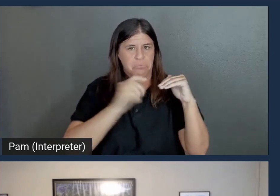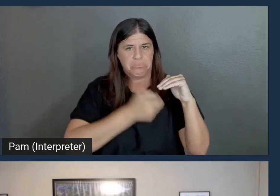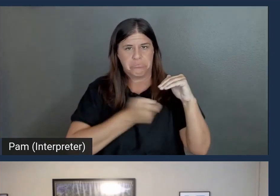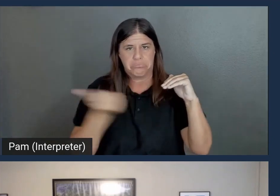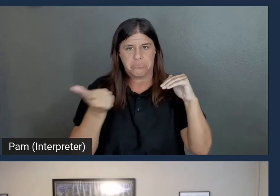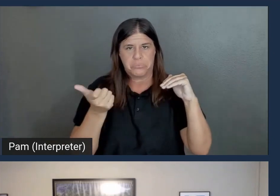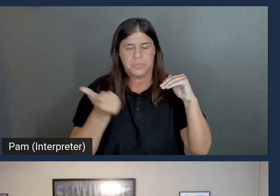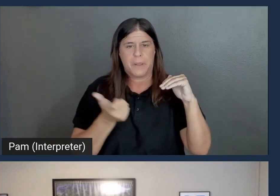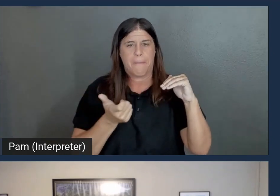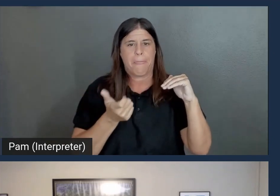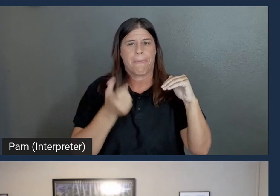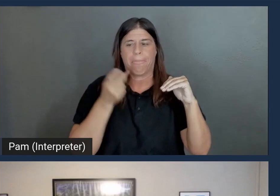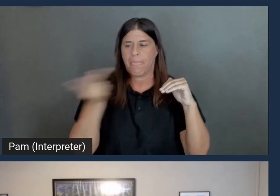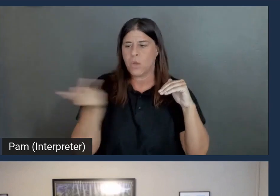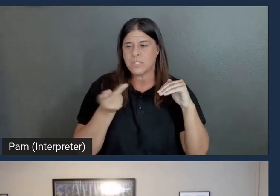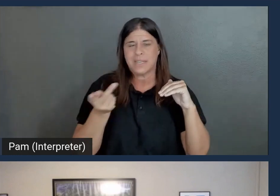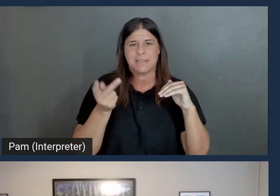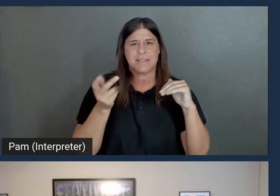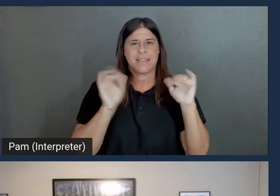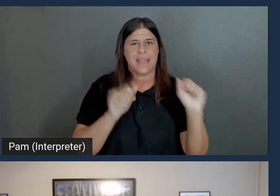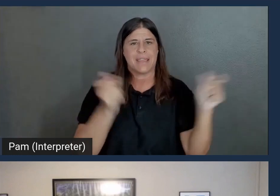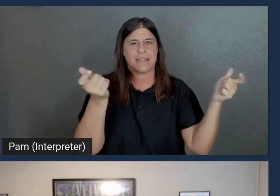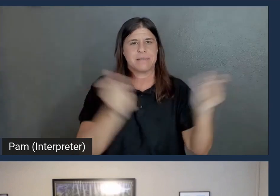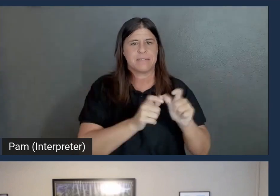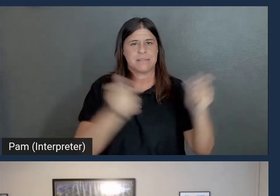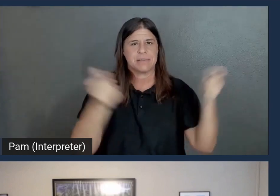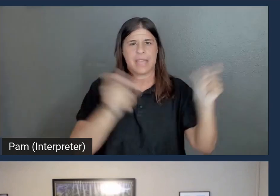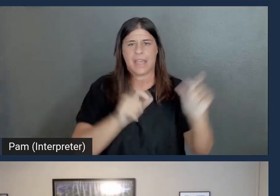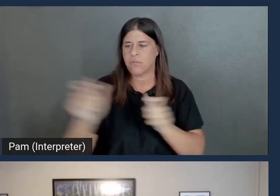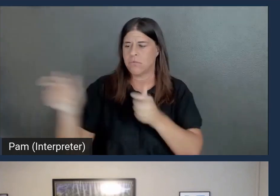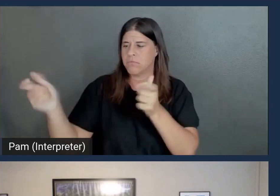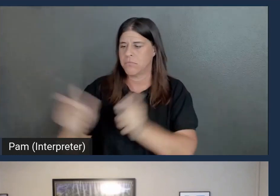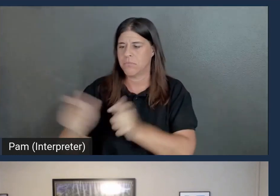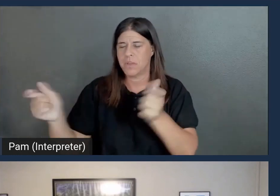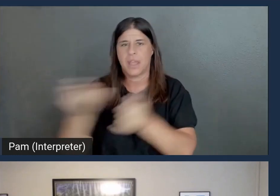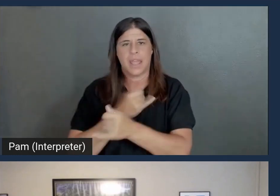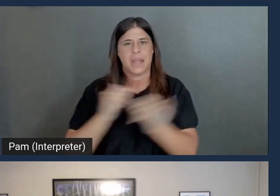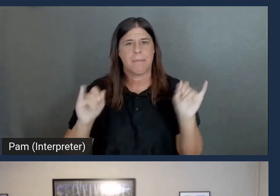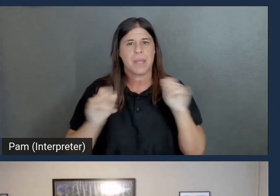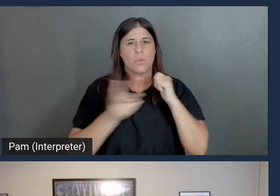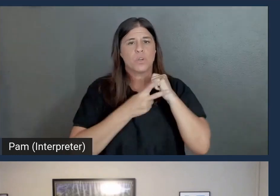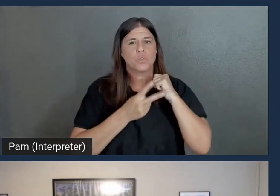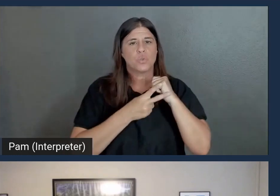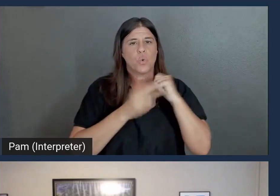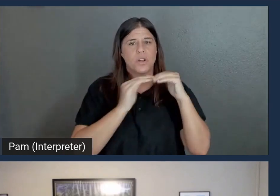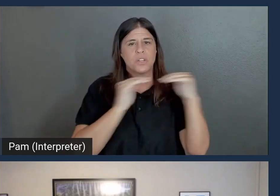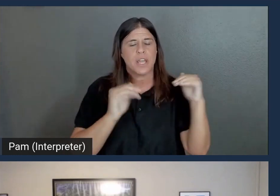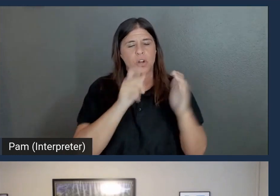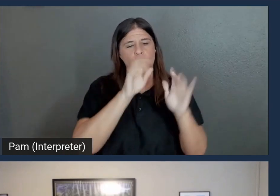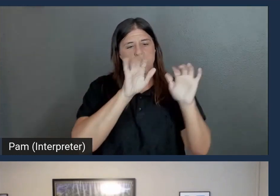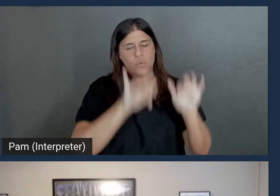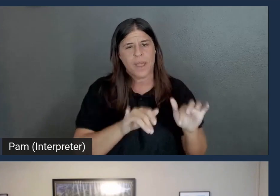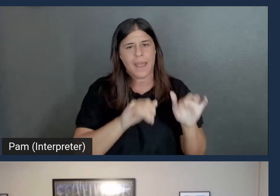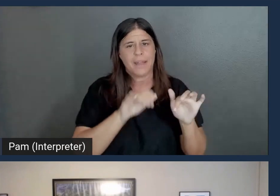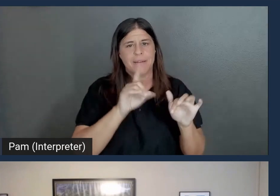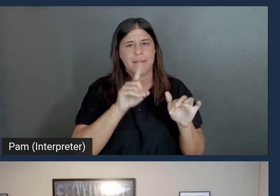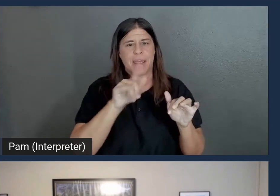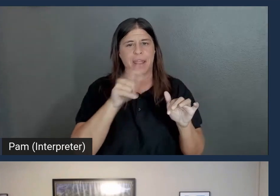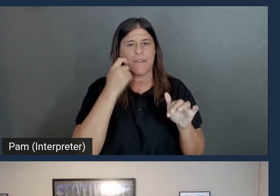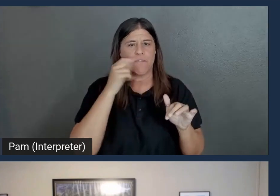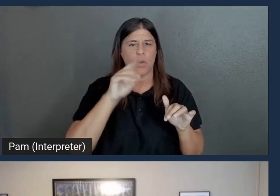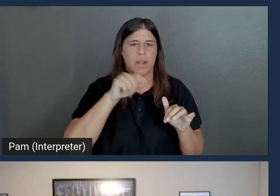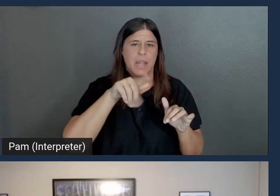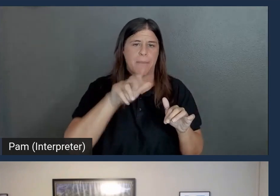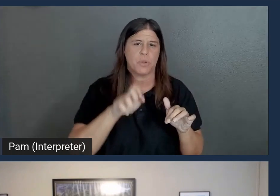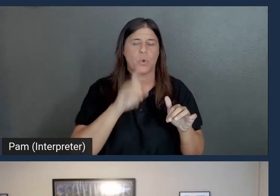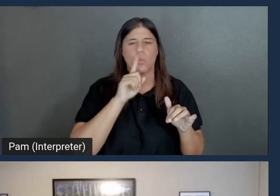can sort of scale independently as you need. With the storage layer, when you start writing the data into Neptune, you basically